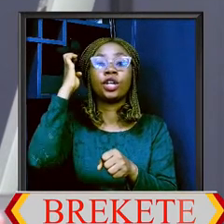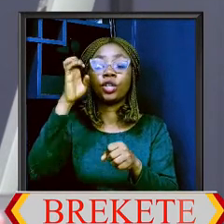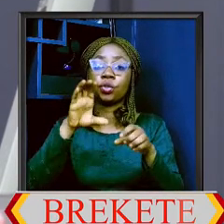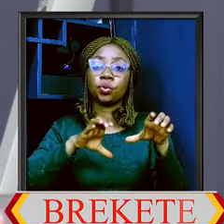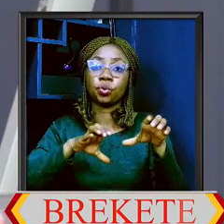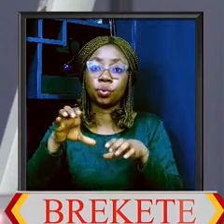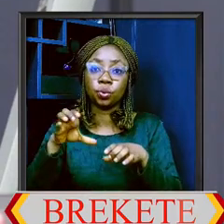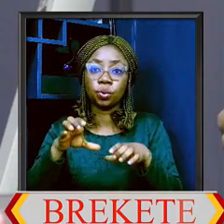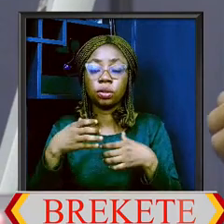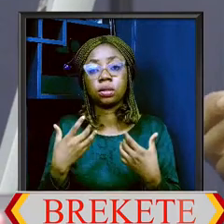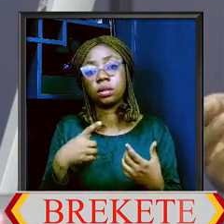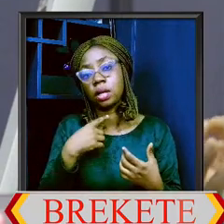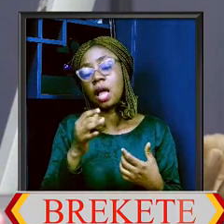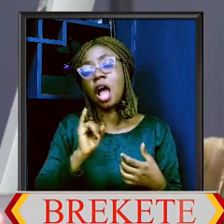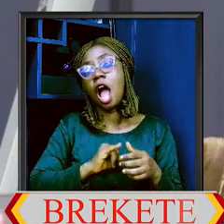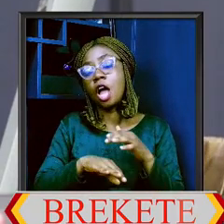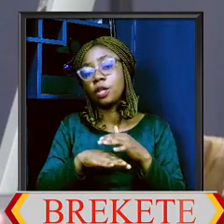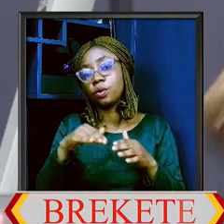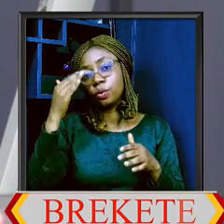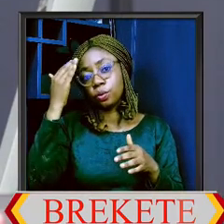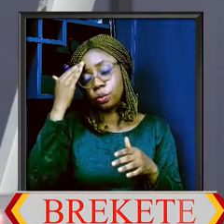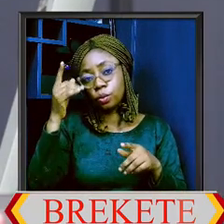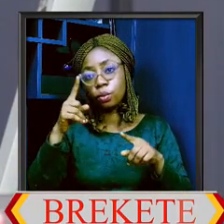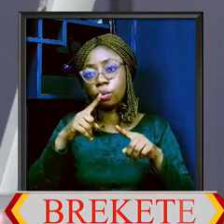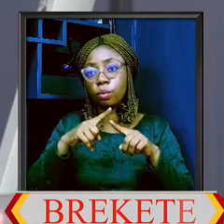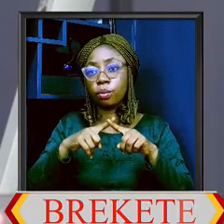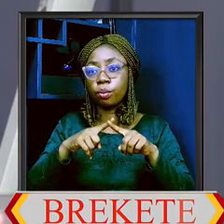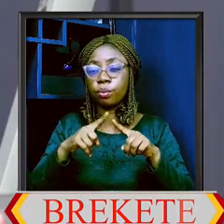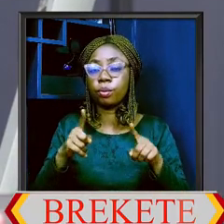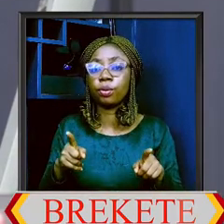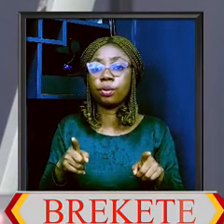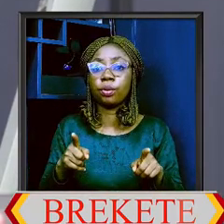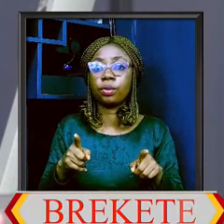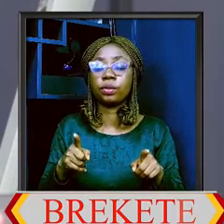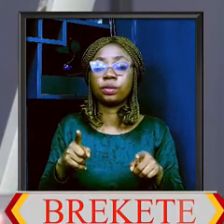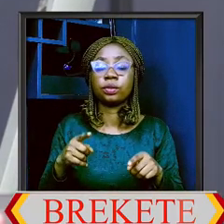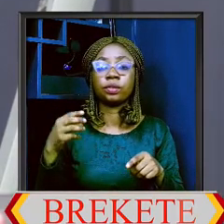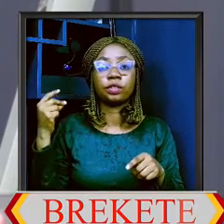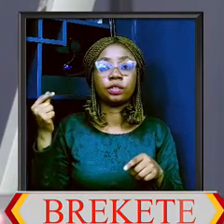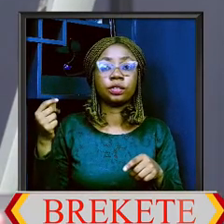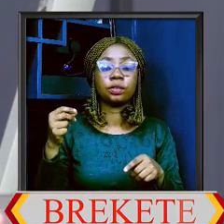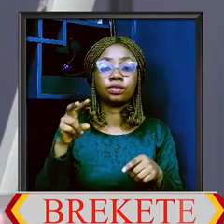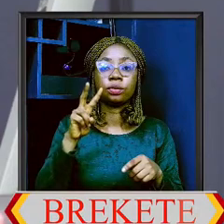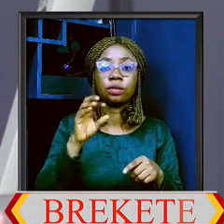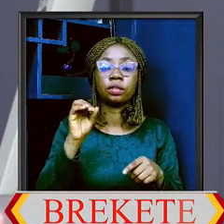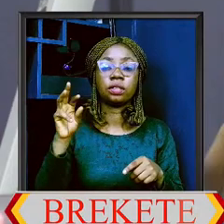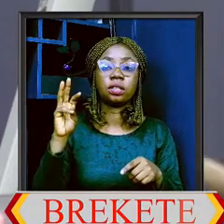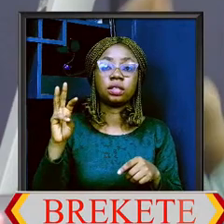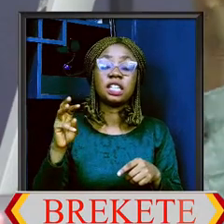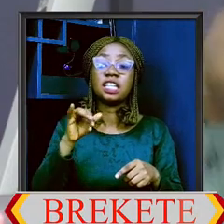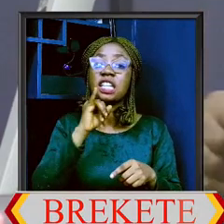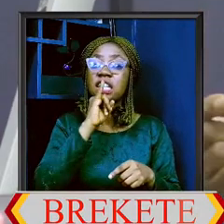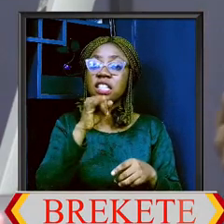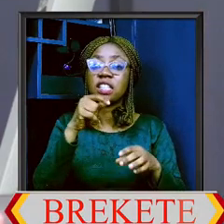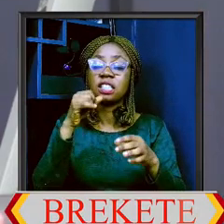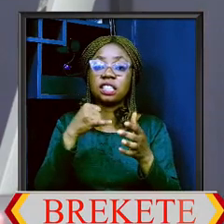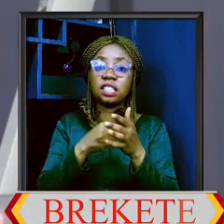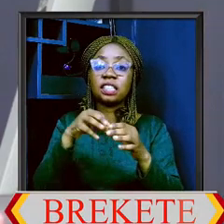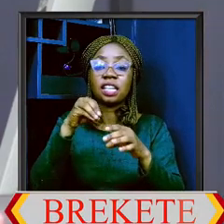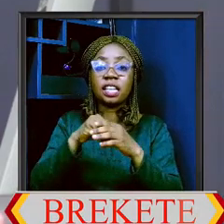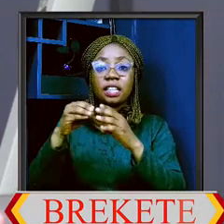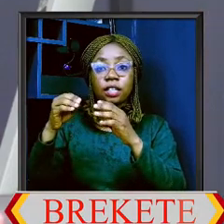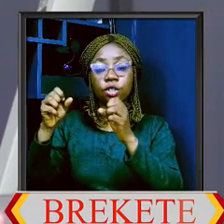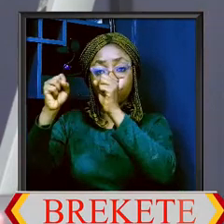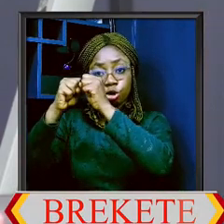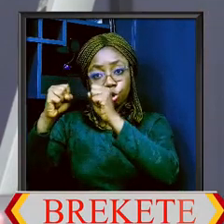I don't know but they they did the supply now for shop he do the supply I been for house he do